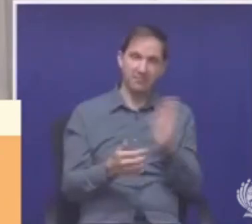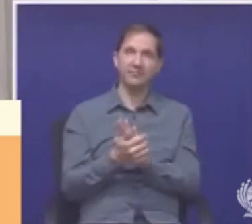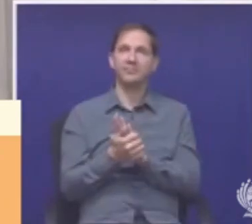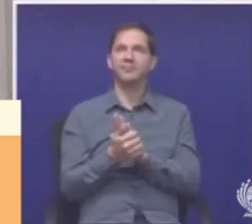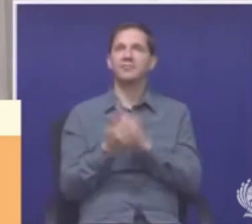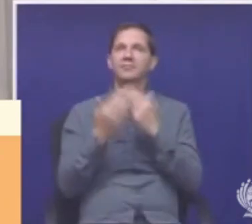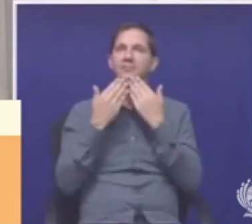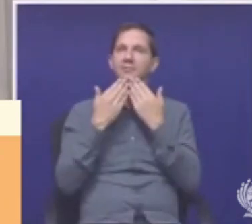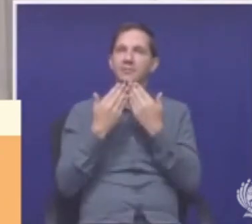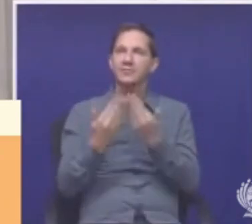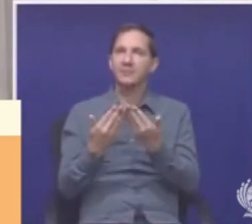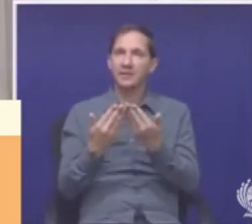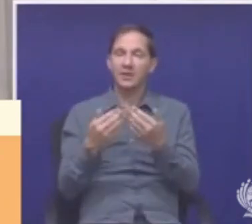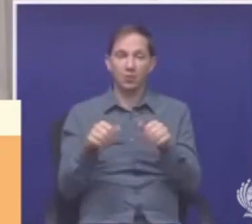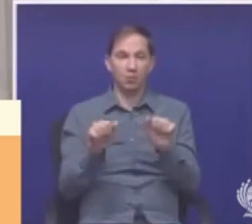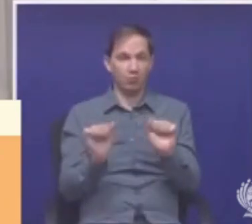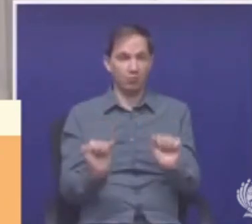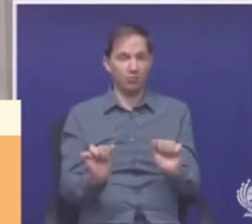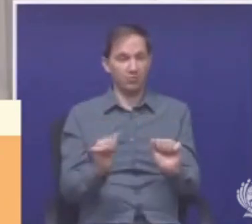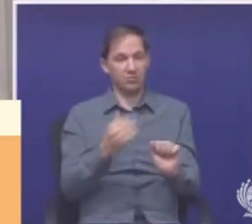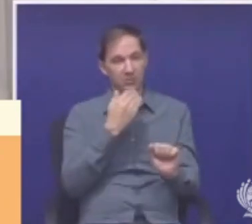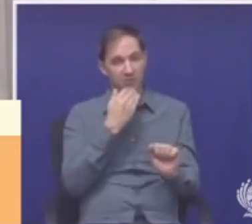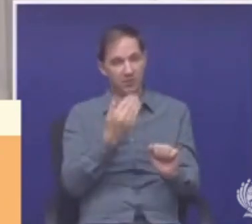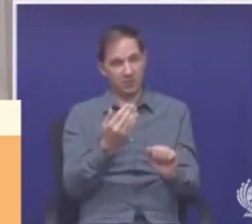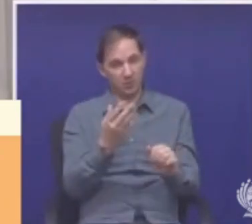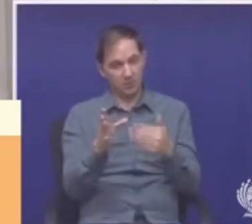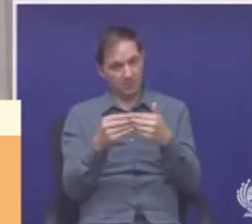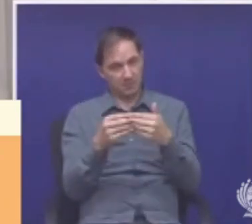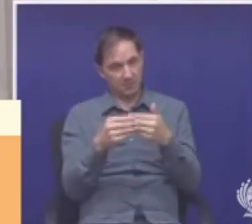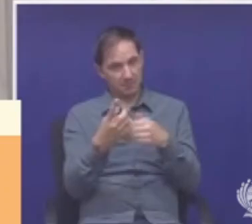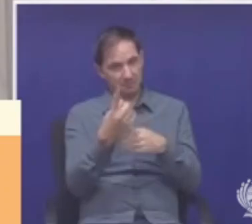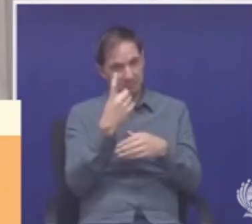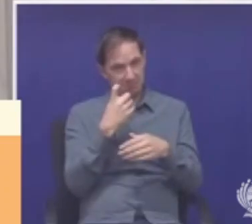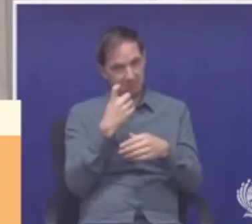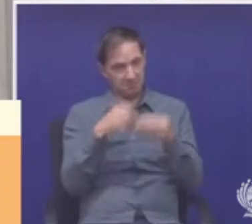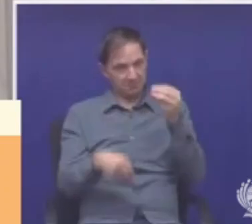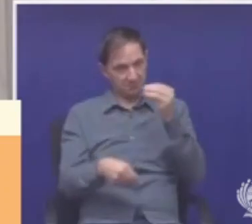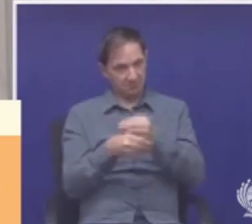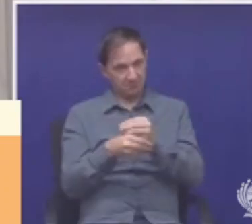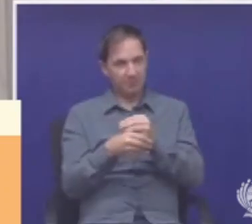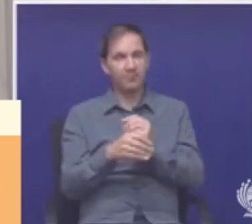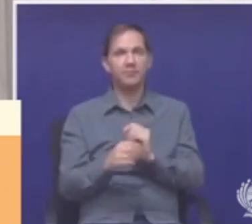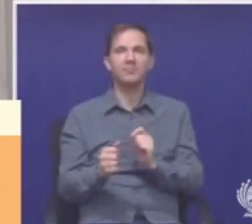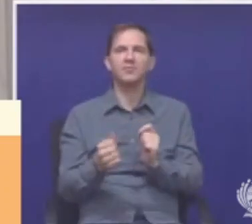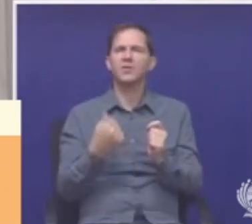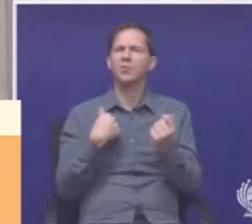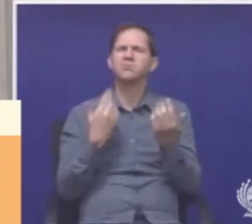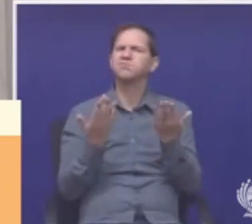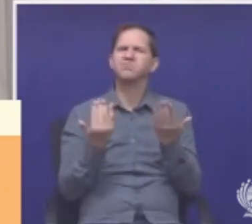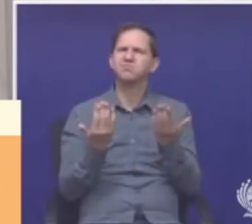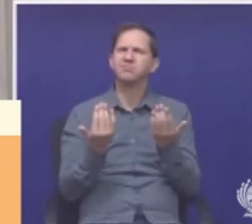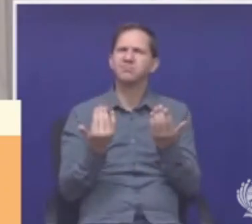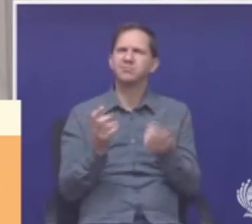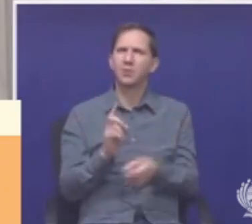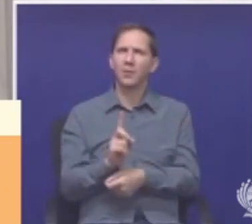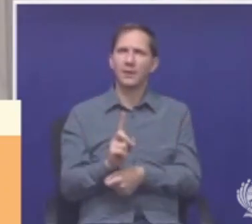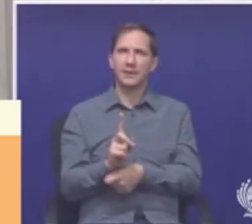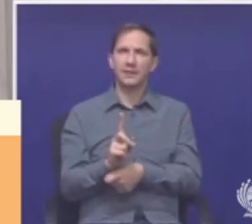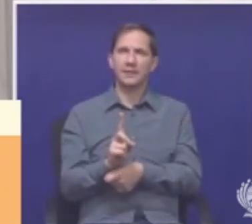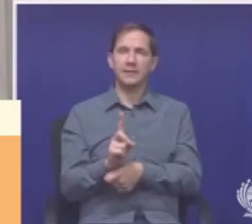Thank you very much, Chairperson, and thank you to the Honourable Member for the follow-up question. What can they expect? A vigorous